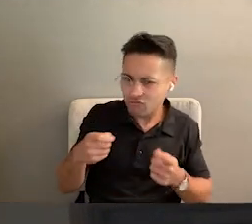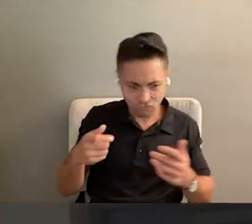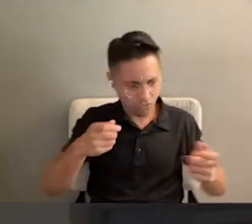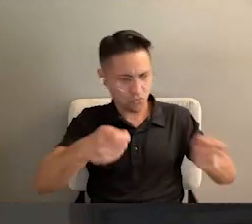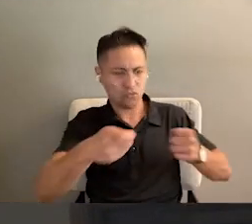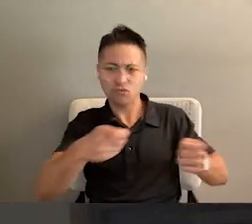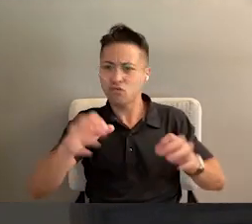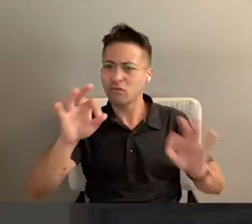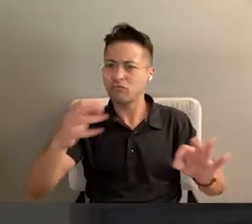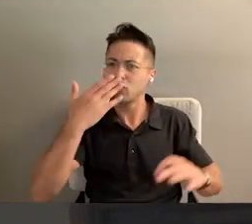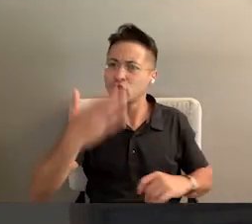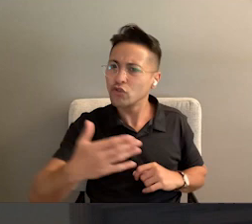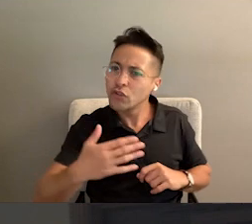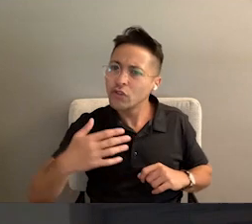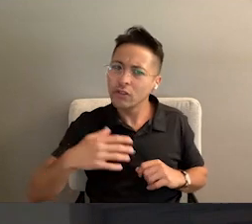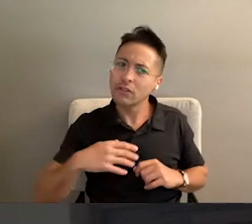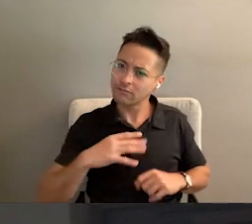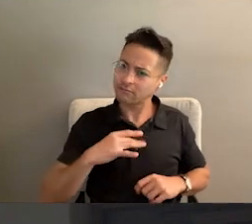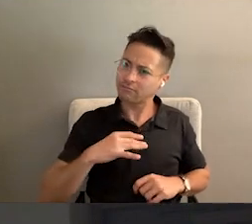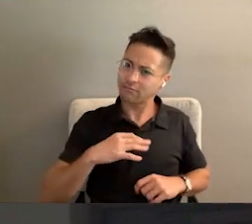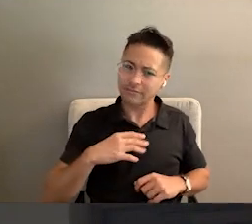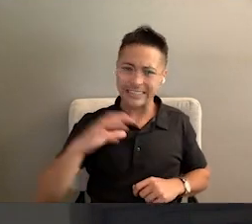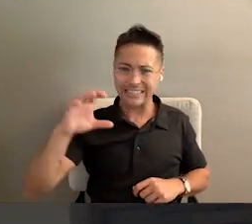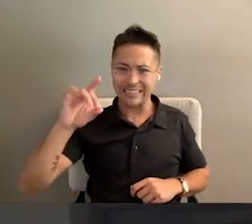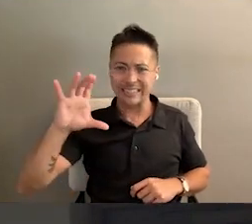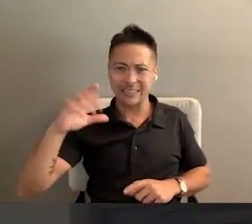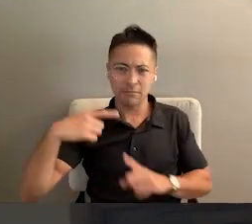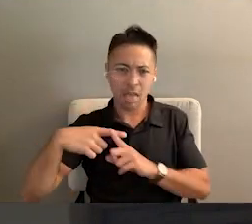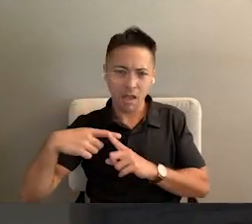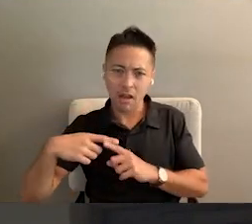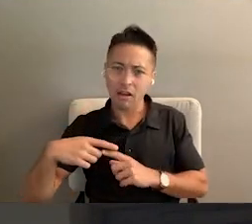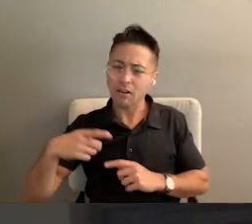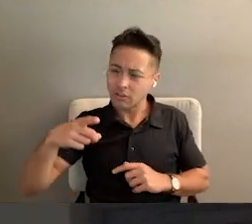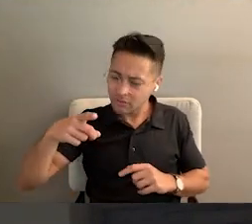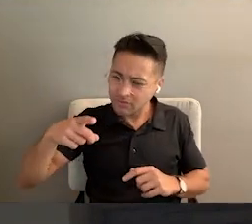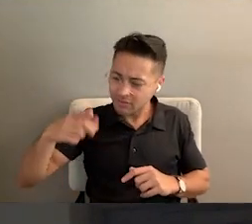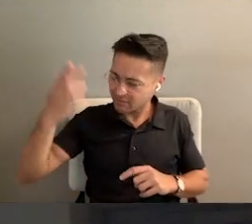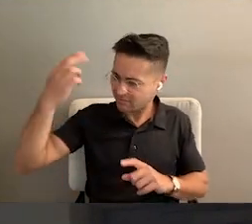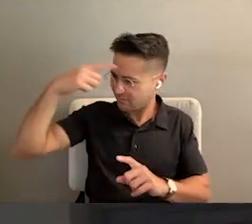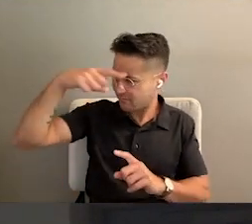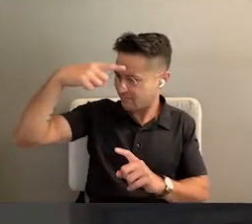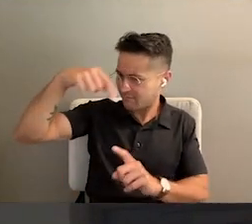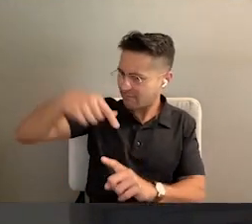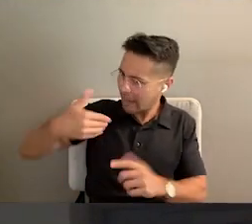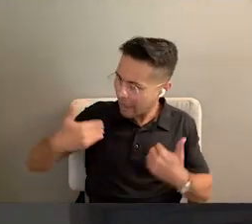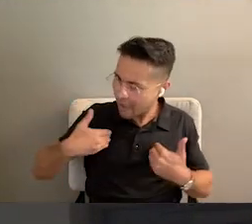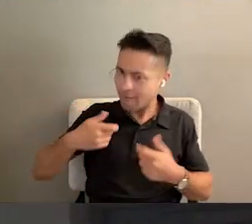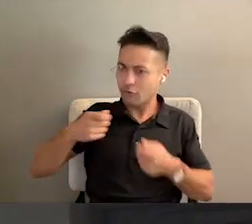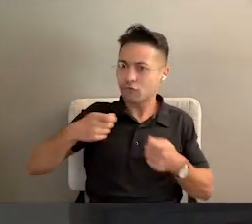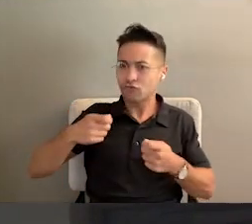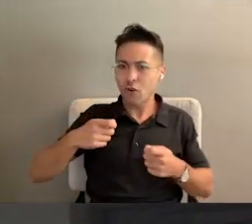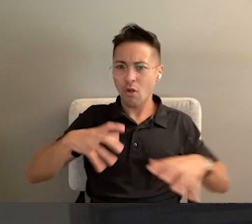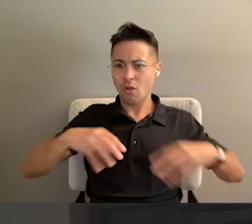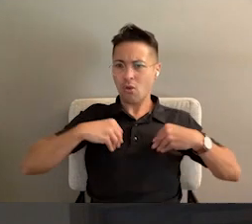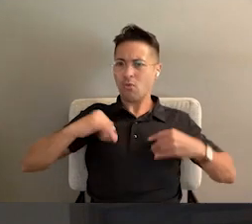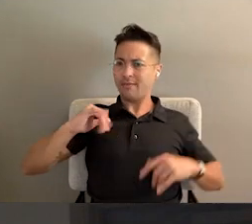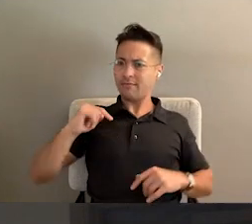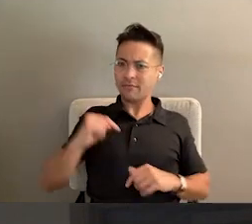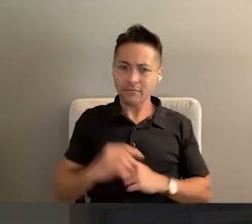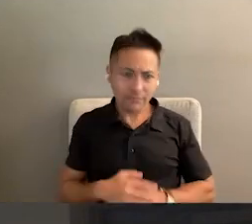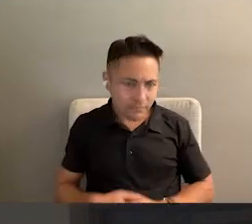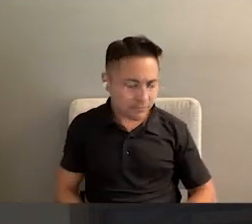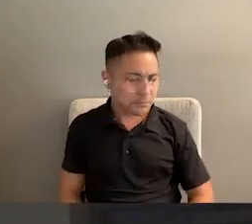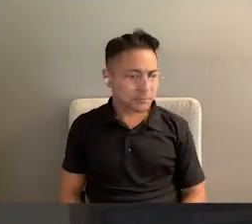control. Take that control. Don't be afraid of control. Control could be good. Yeah? CDC Plus. You want to go on CDC Plus to have